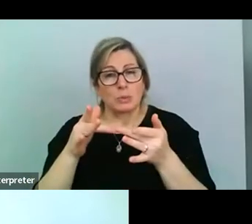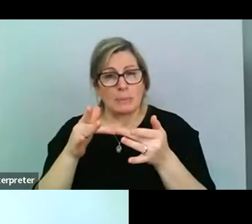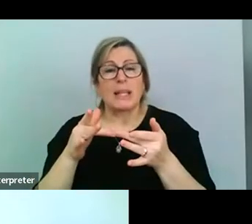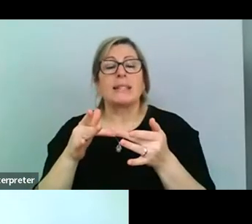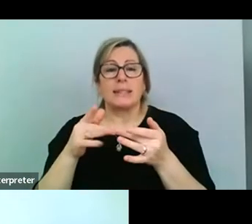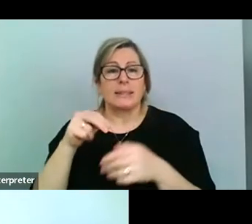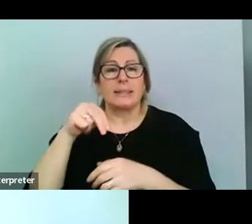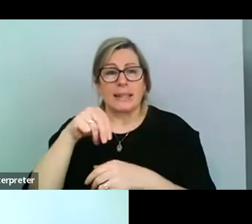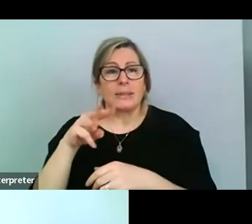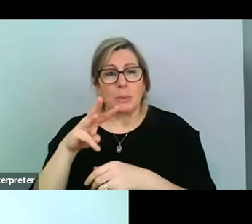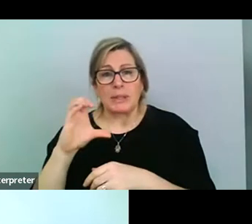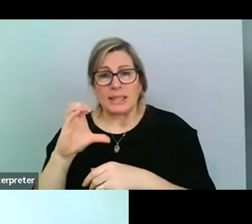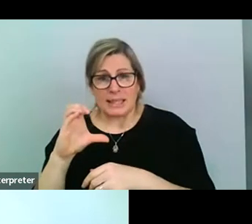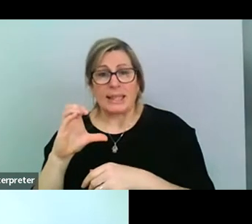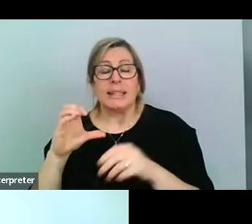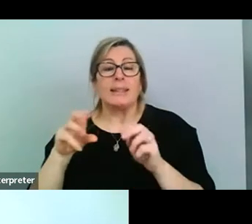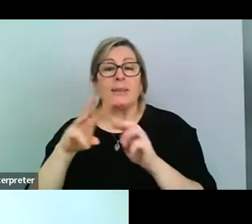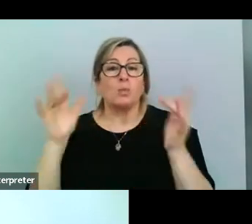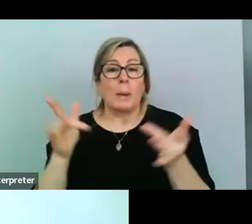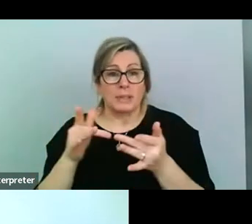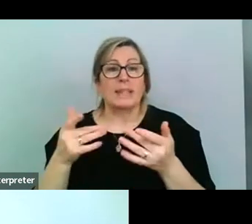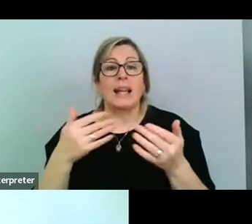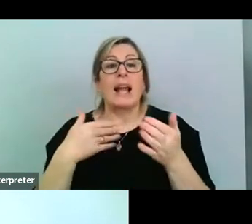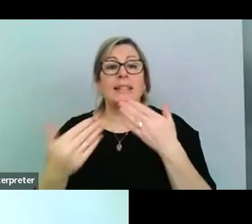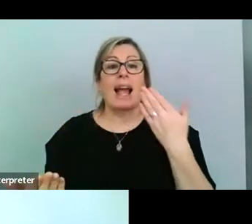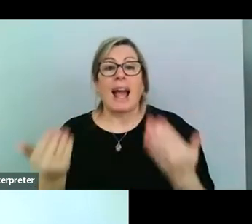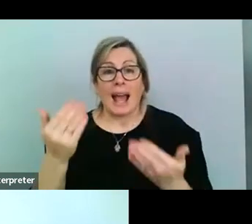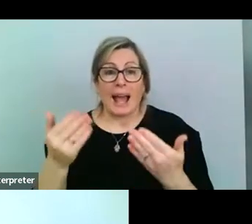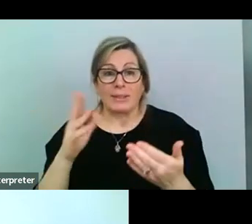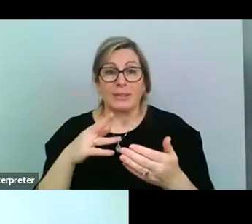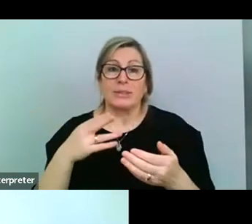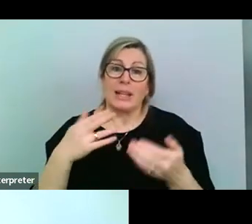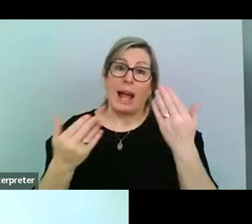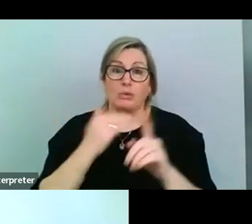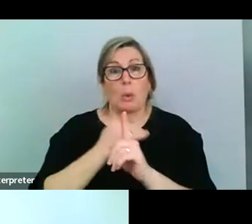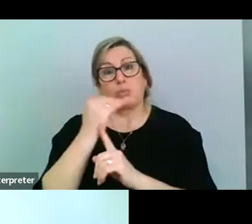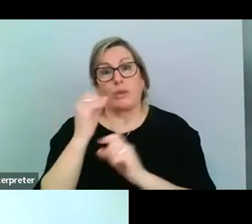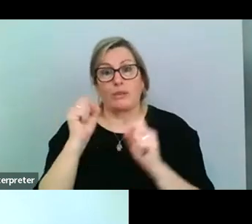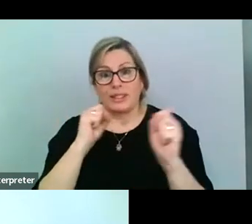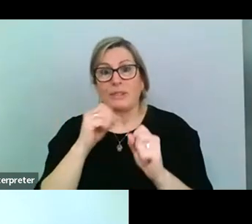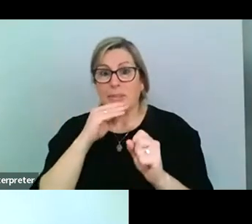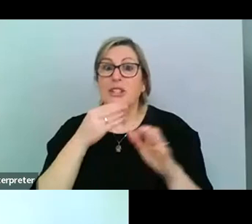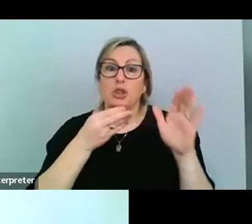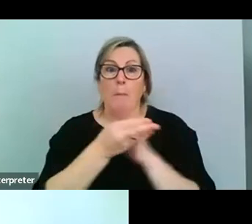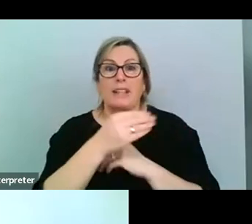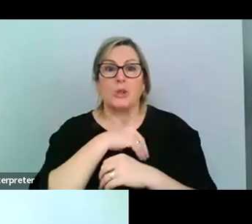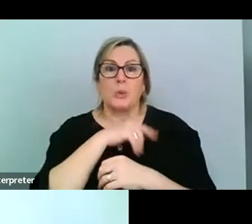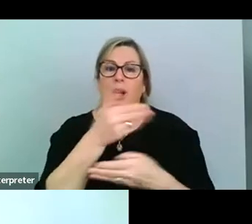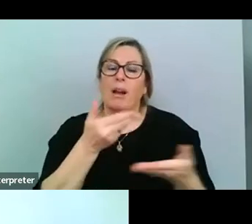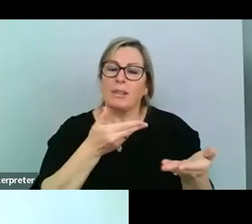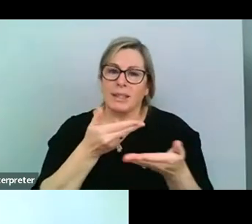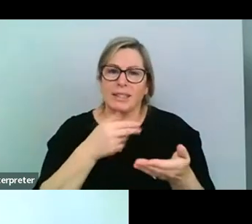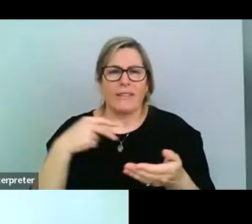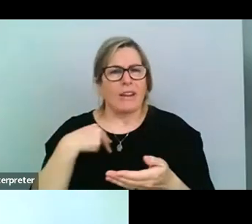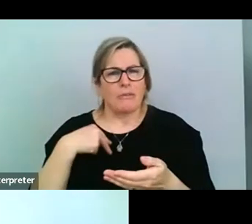And what is the best way to help improve the services available is to submit to the public consultation. This is really an important opportunity, and